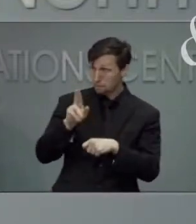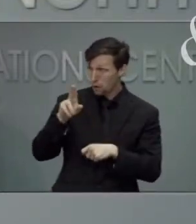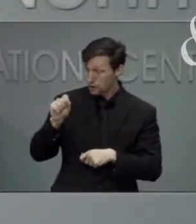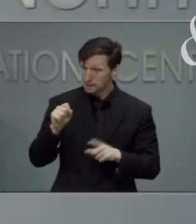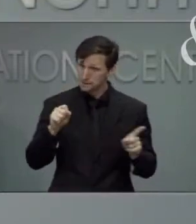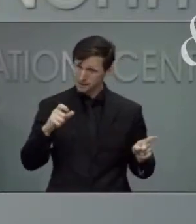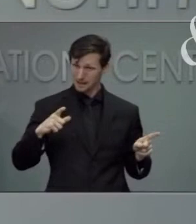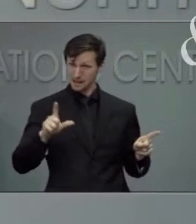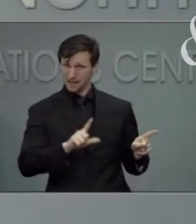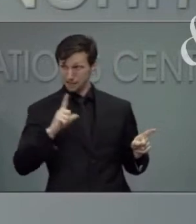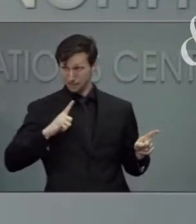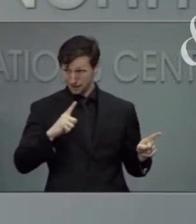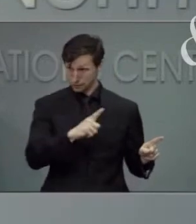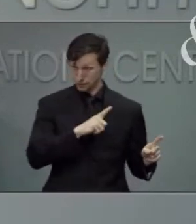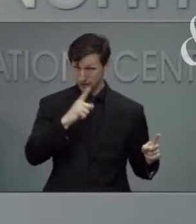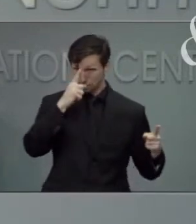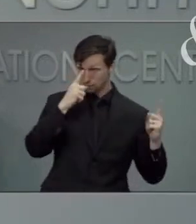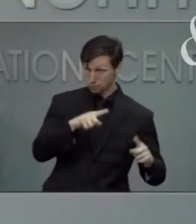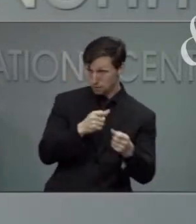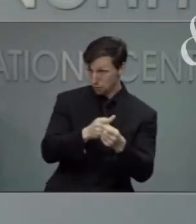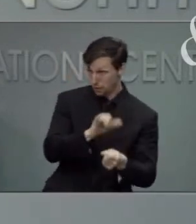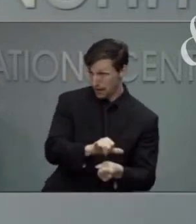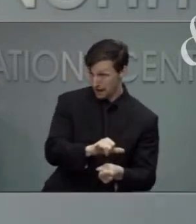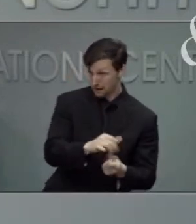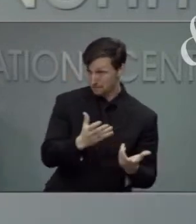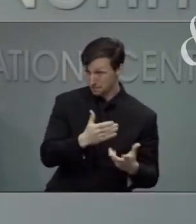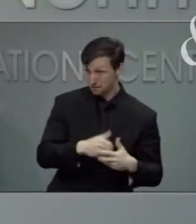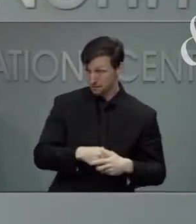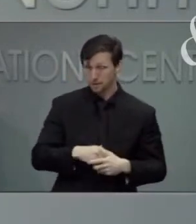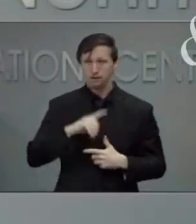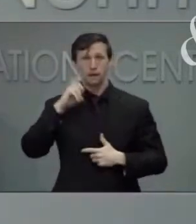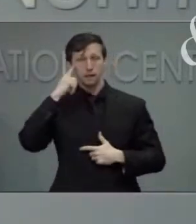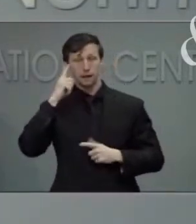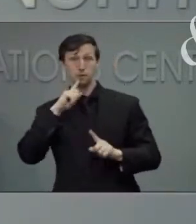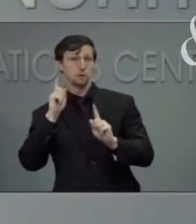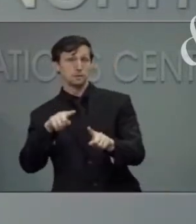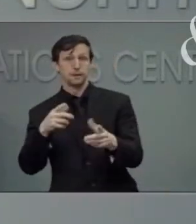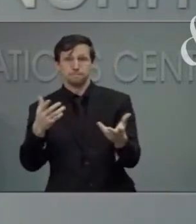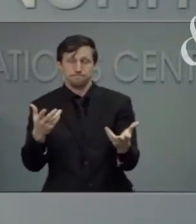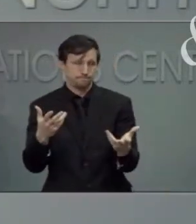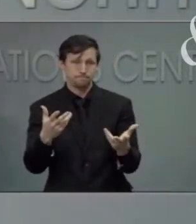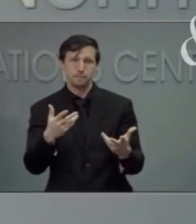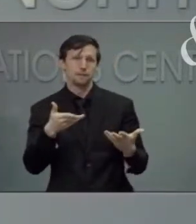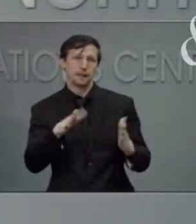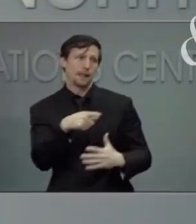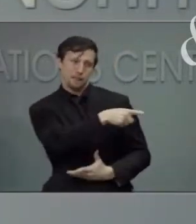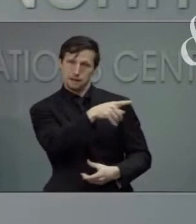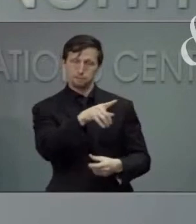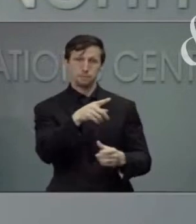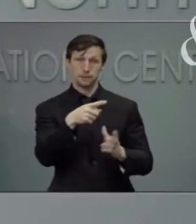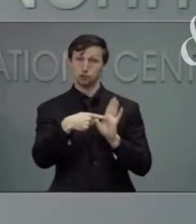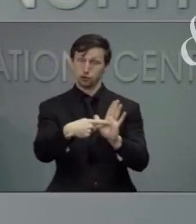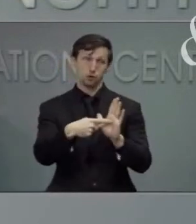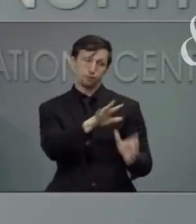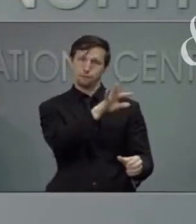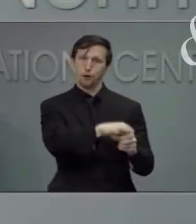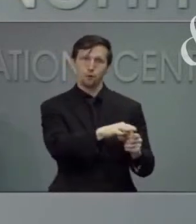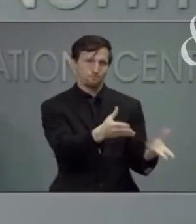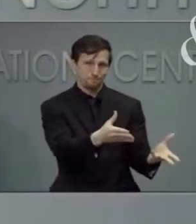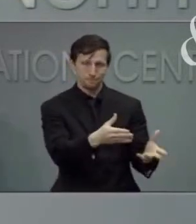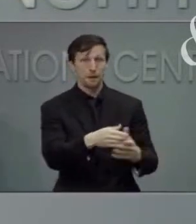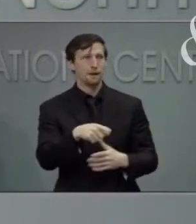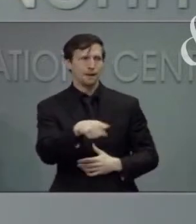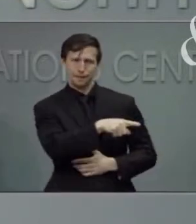where's the legislature with this? I'll have to let them speak for that, but they know about this proposal. And in fact, we've been